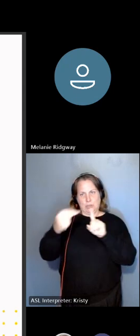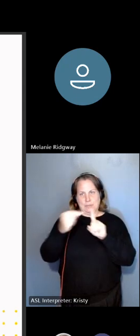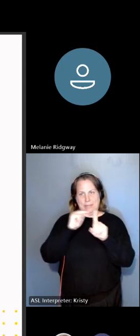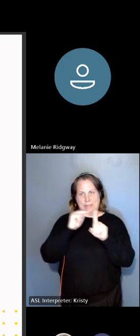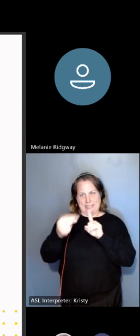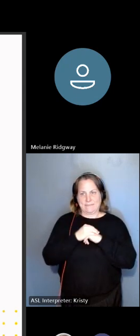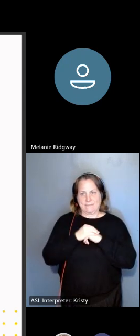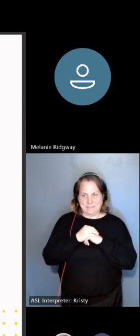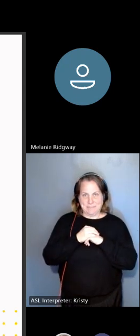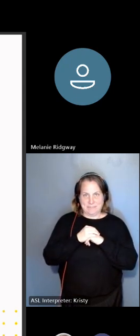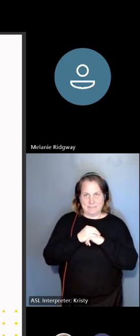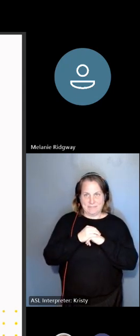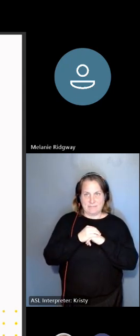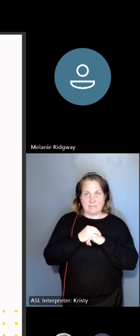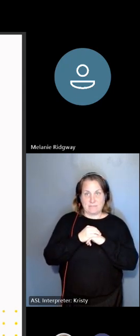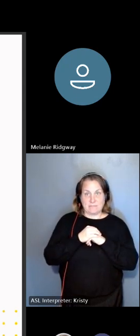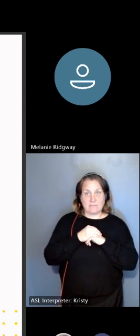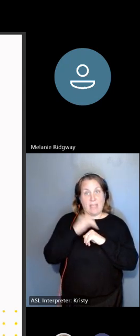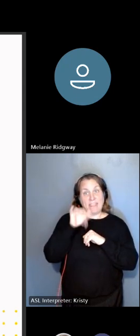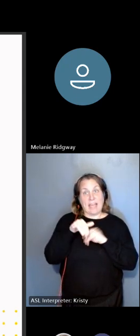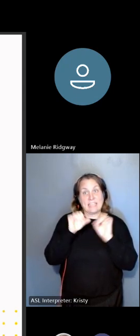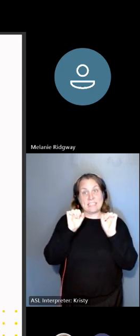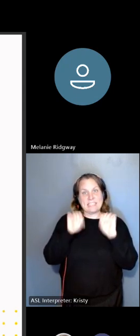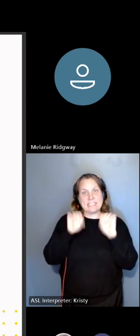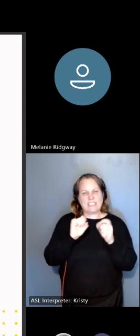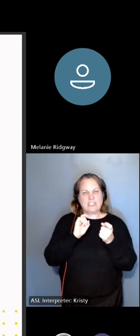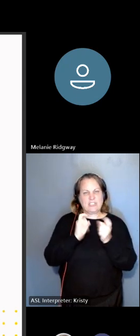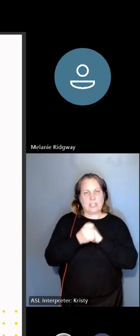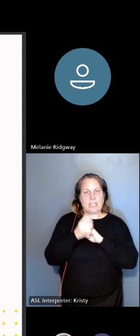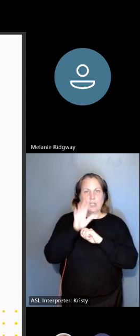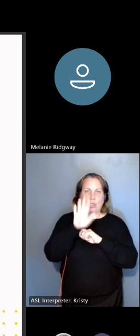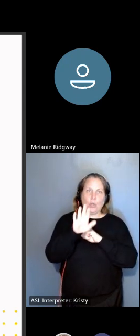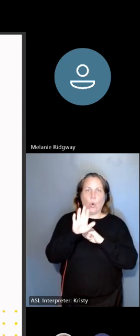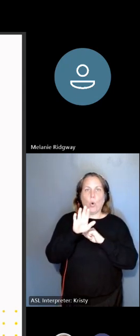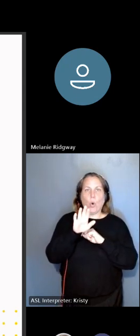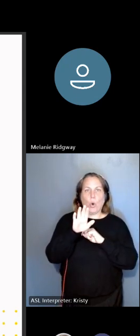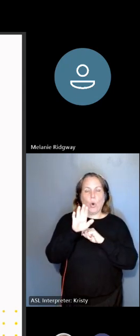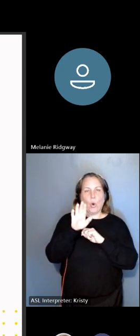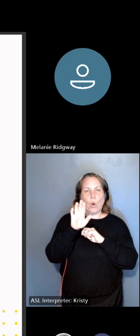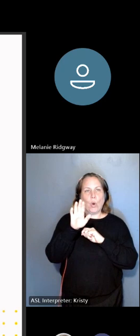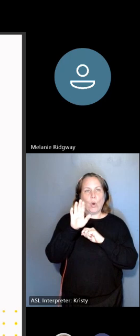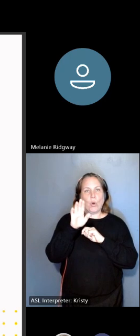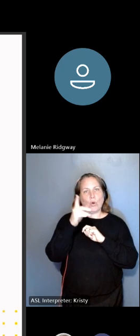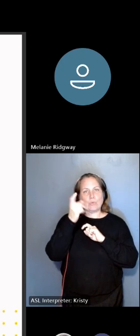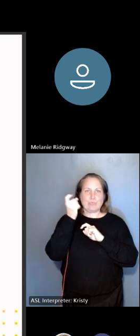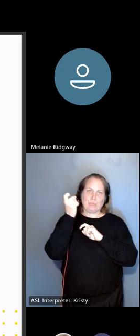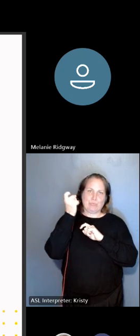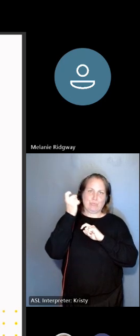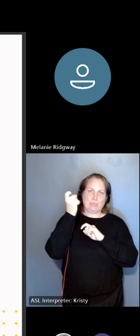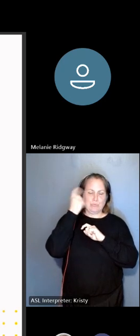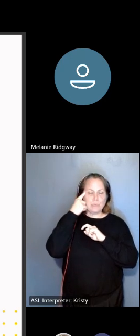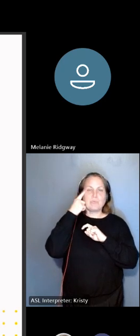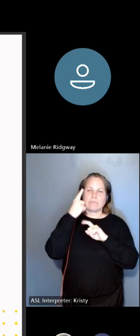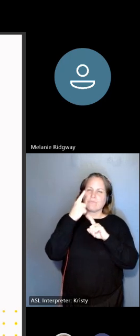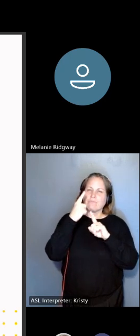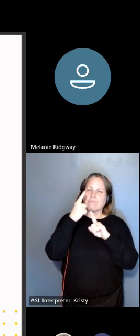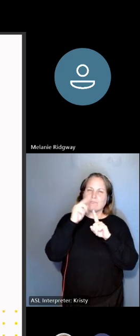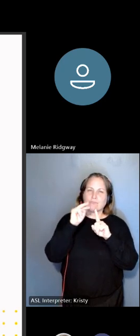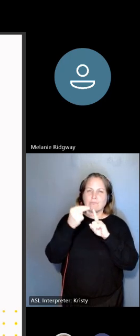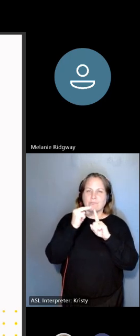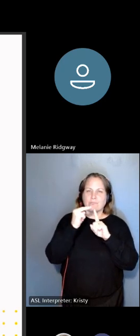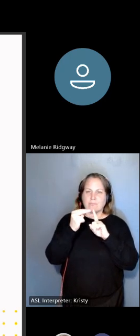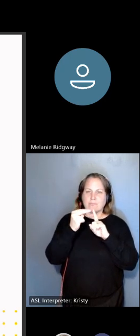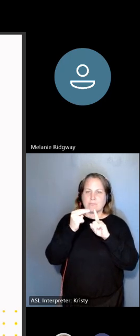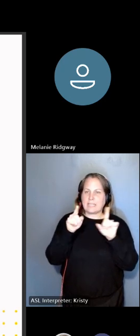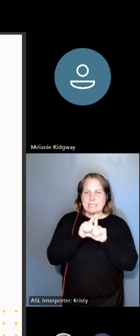that could change your employment outlook, as it did for Tim. When